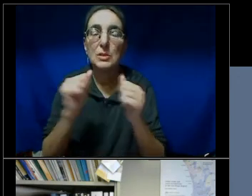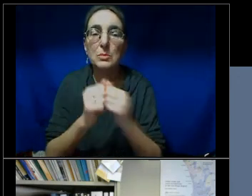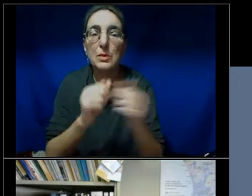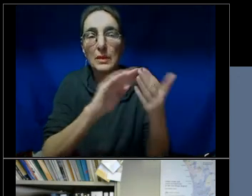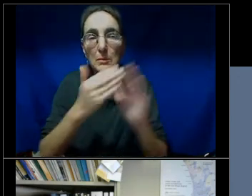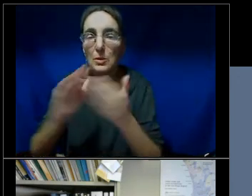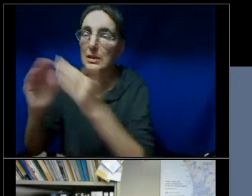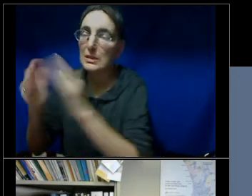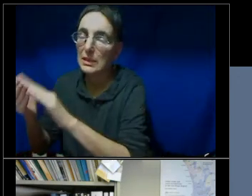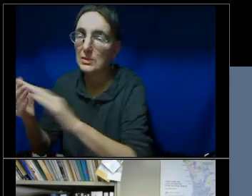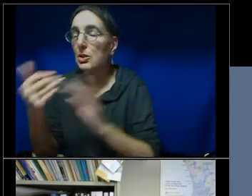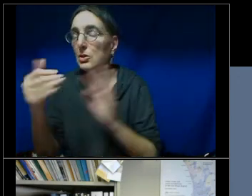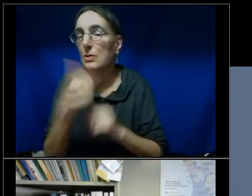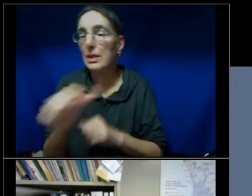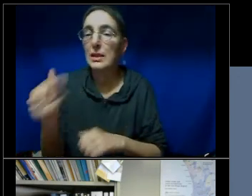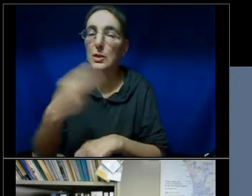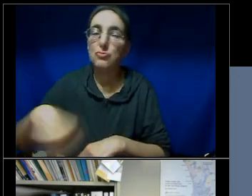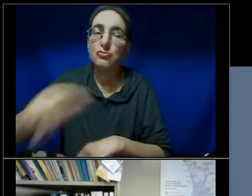additions to these items?